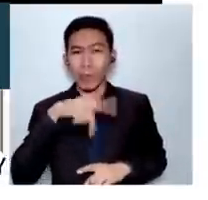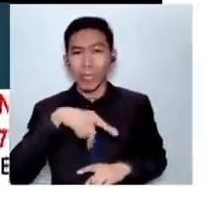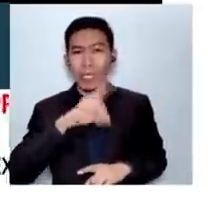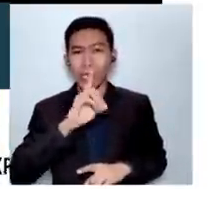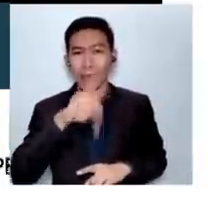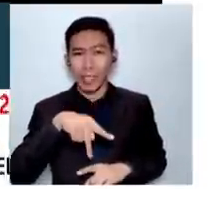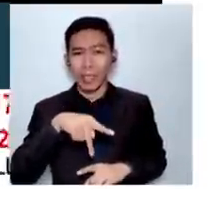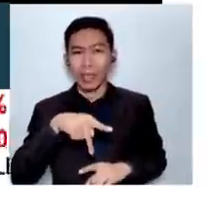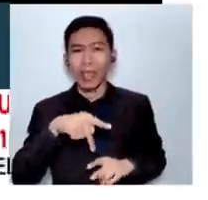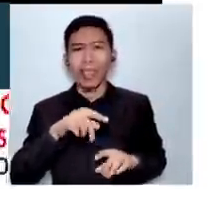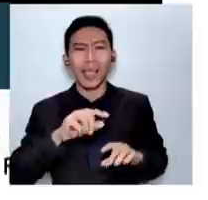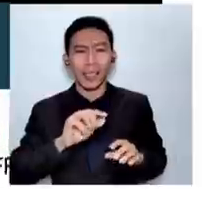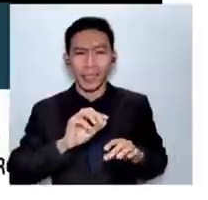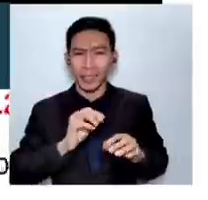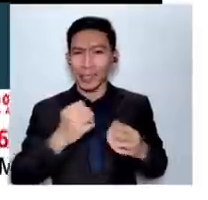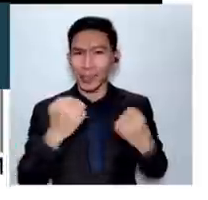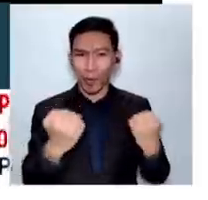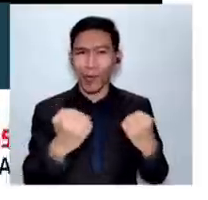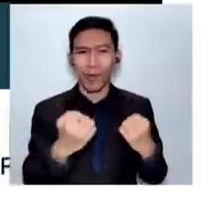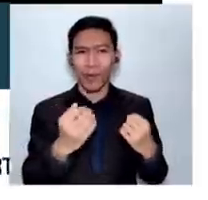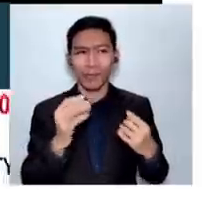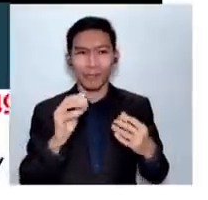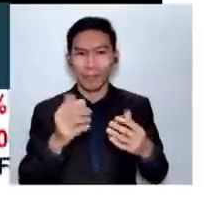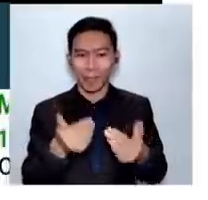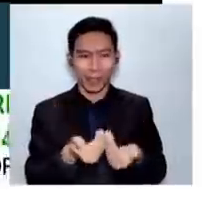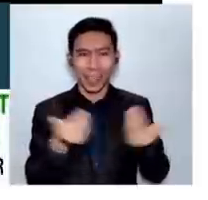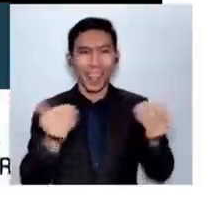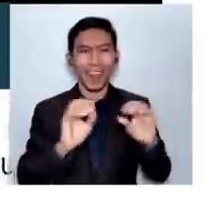very clear. So actually,